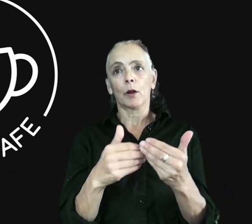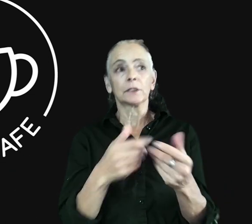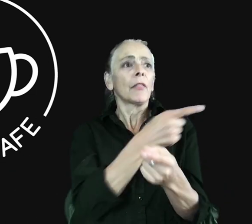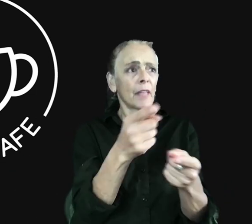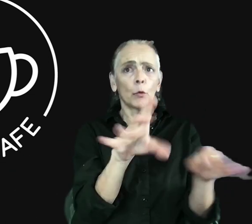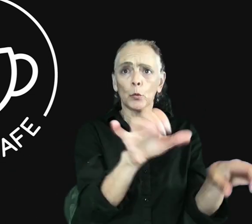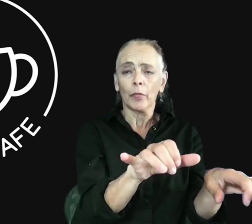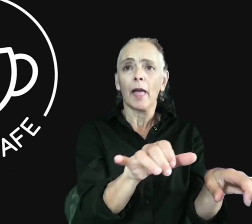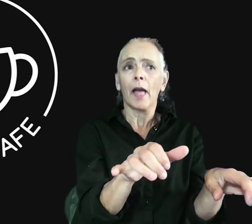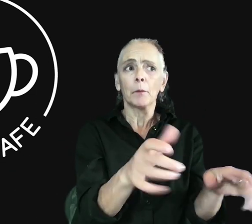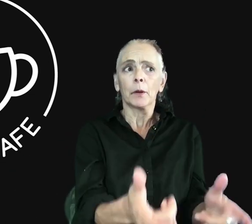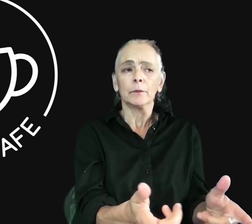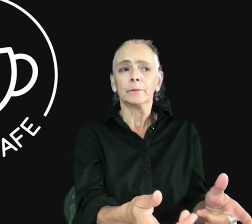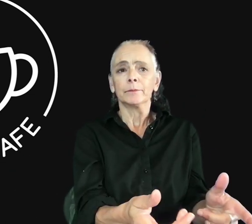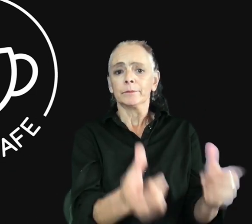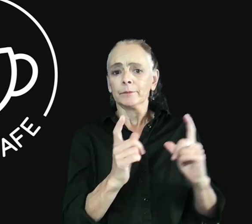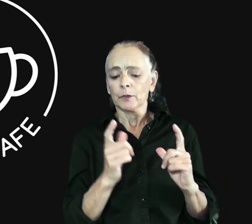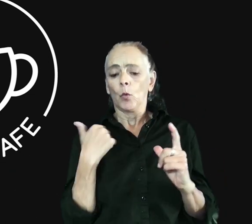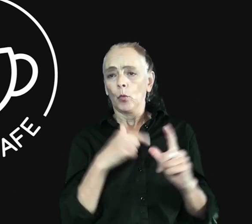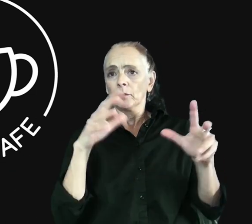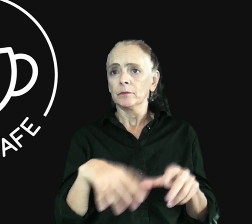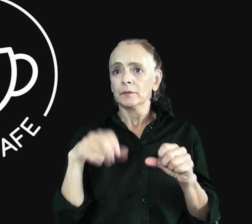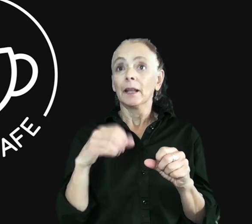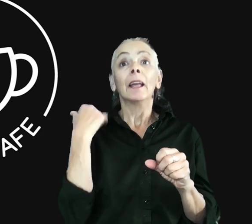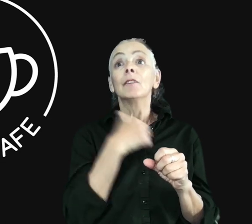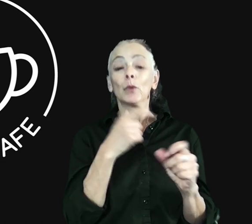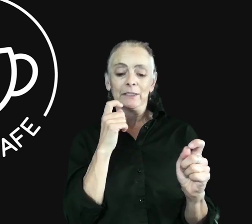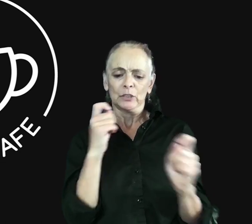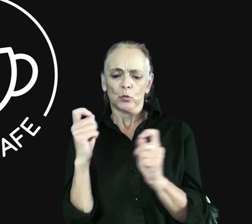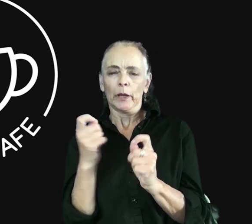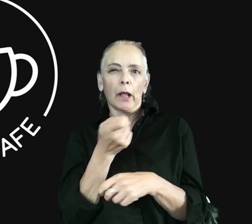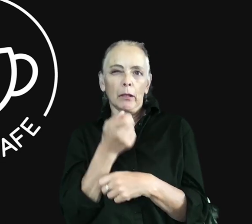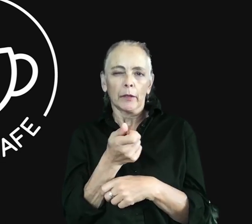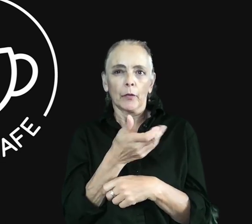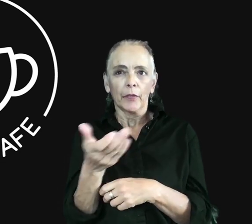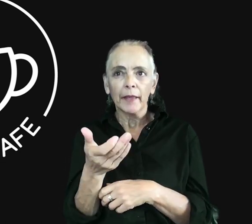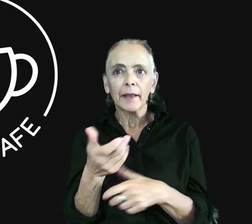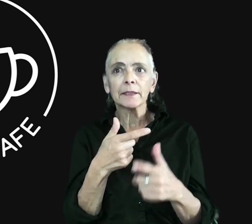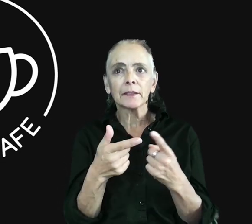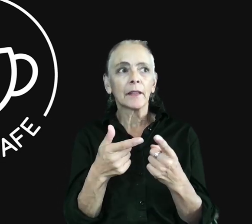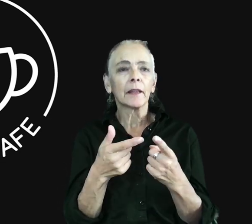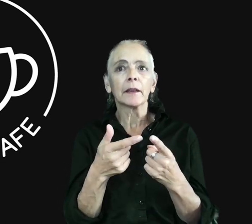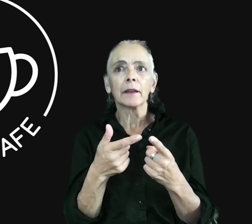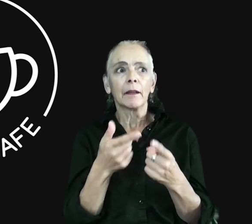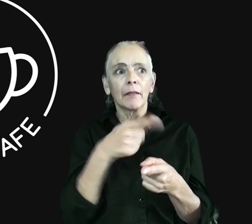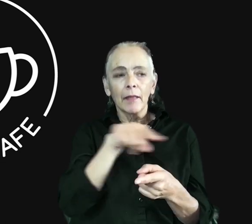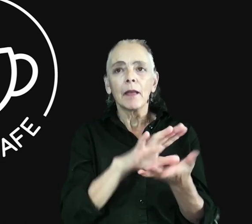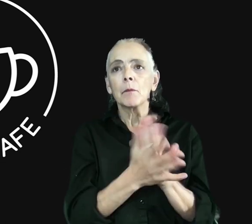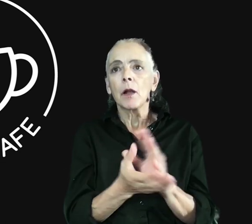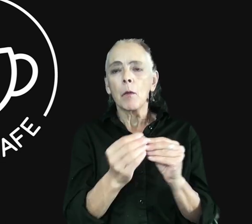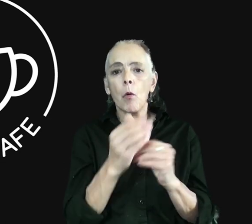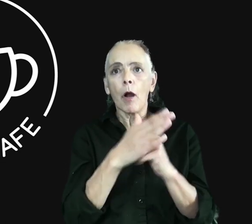and we felt like oh well if we just come in and we tweak just small little bits and they get more and more and more comfortable with